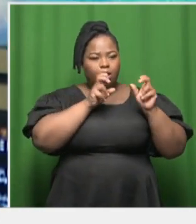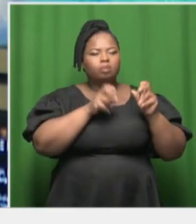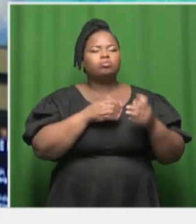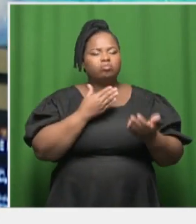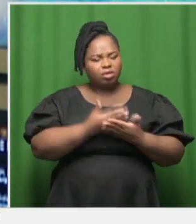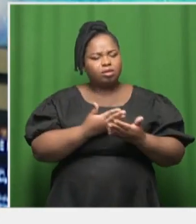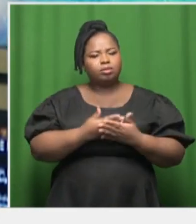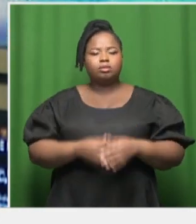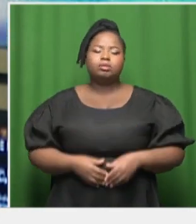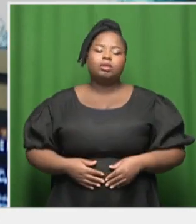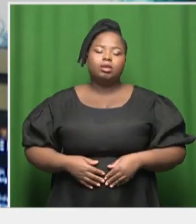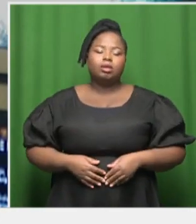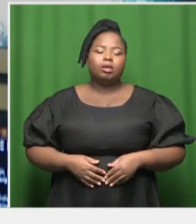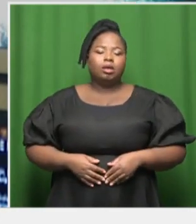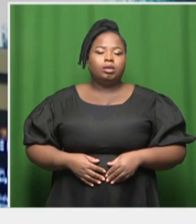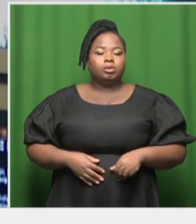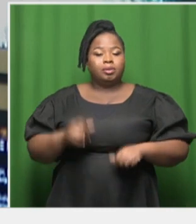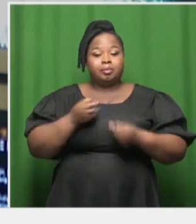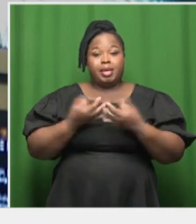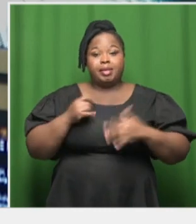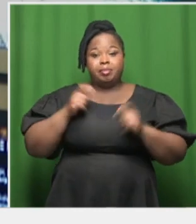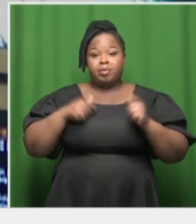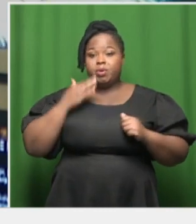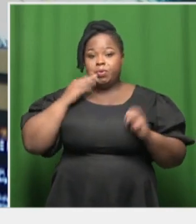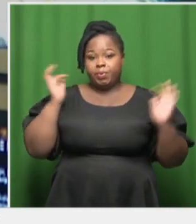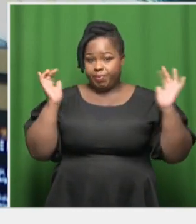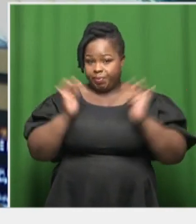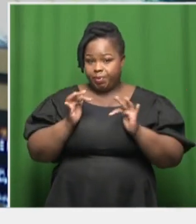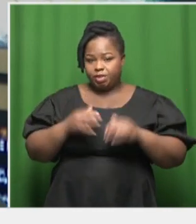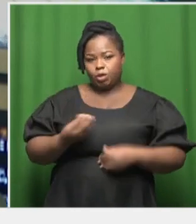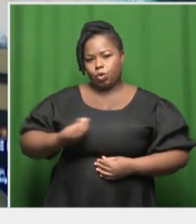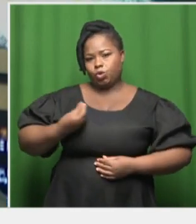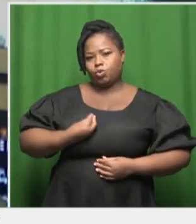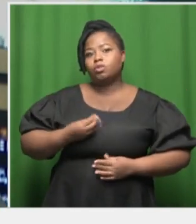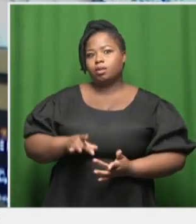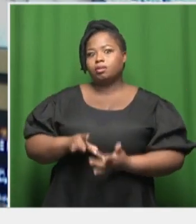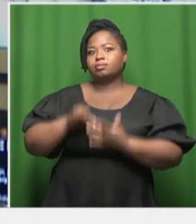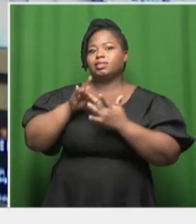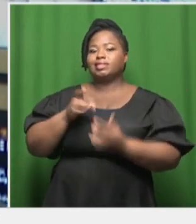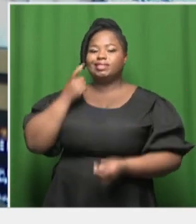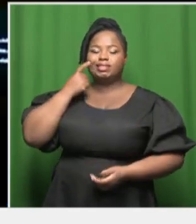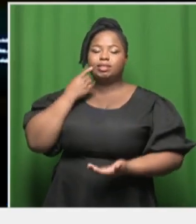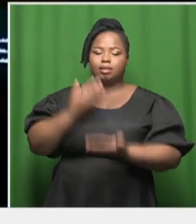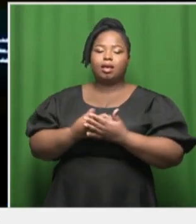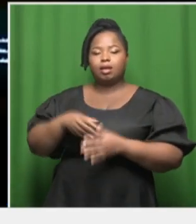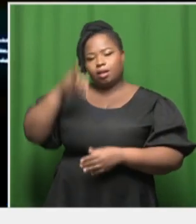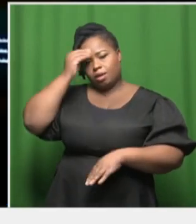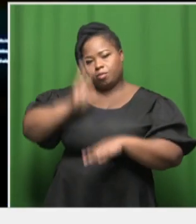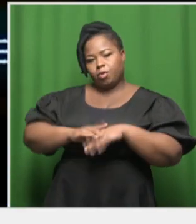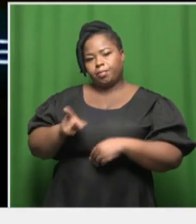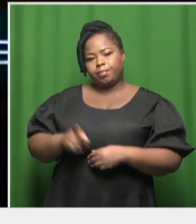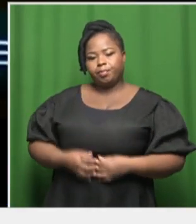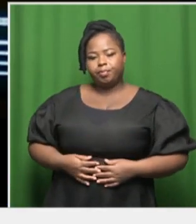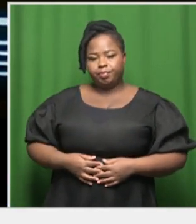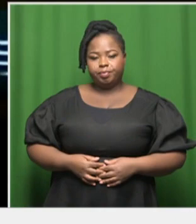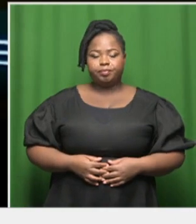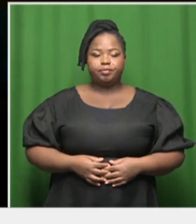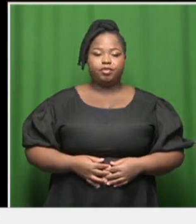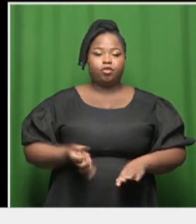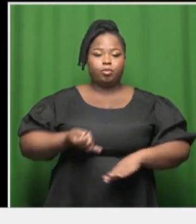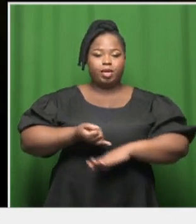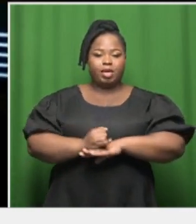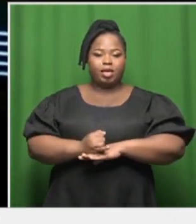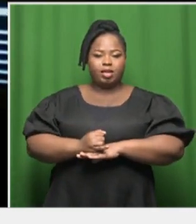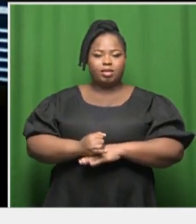to many audiences and especially our younger generation, and that they can interact with that. The Origins of Early